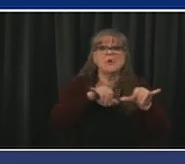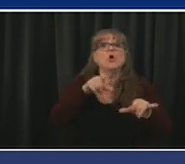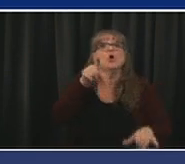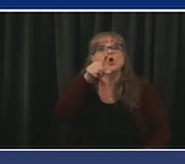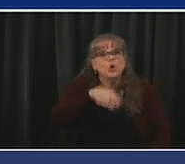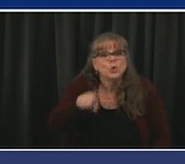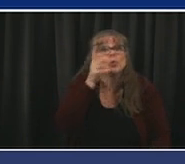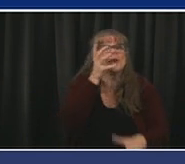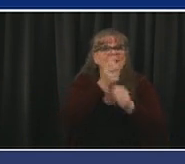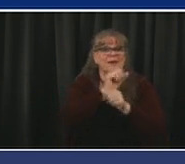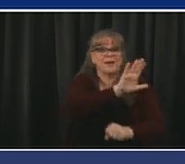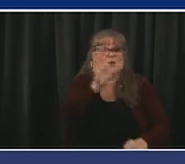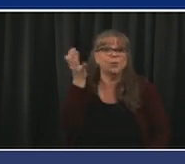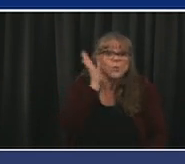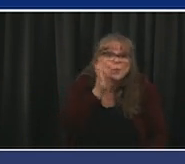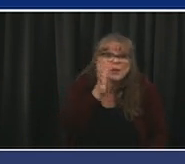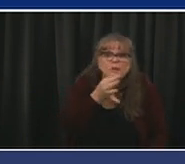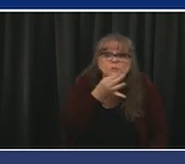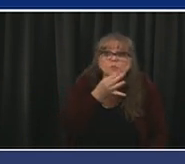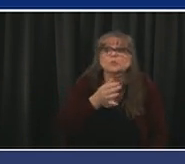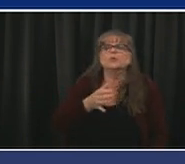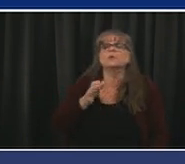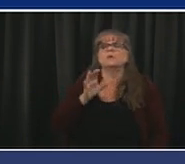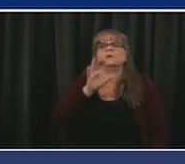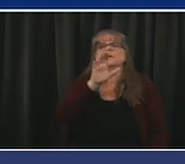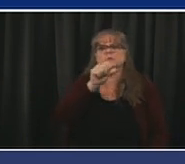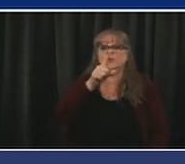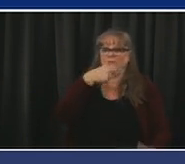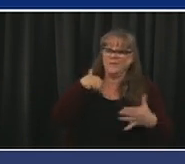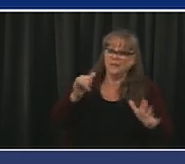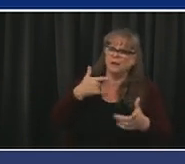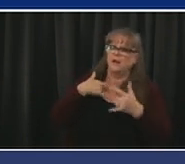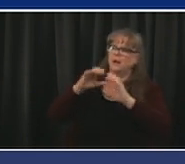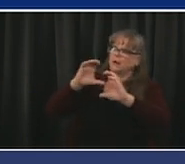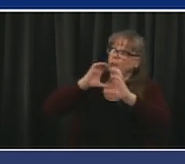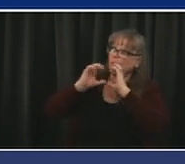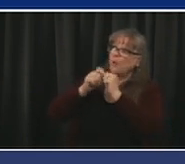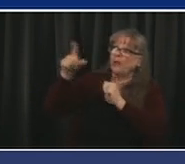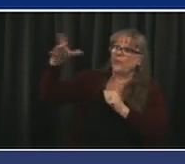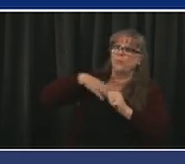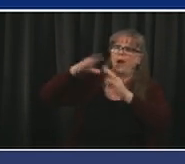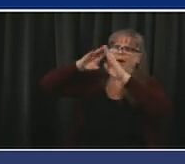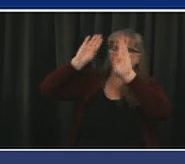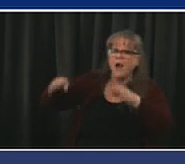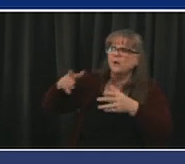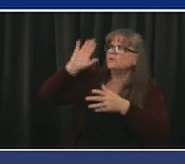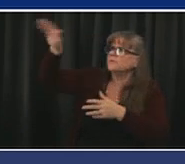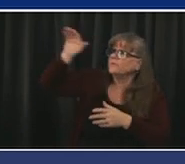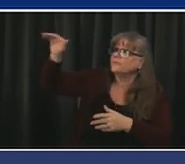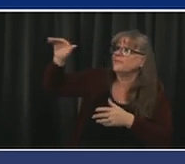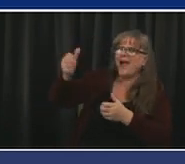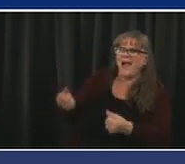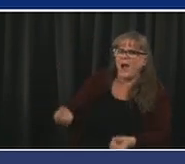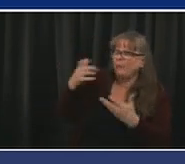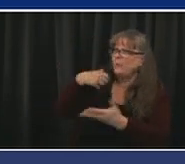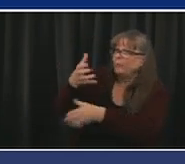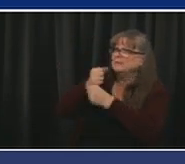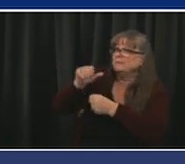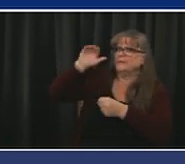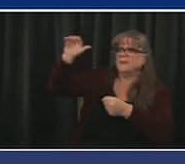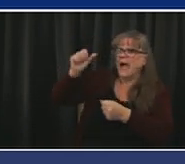We continue working with the White House to get clarity on vaccine supply. If we get additional clarity, we'll have more specific dates around some of these